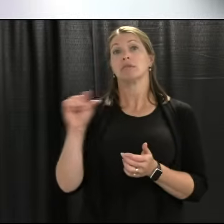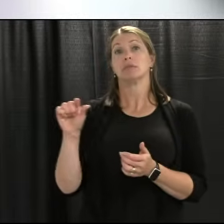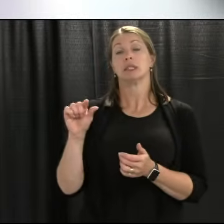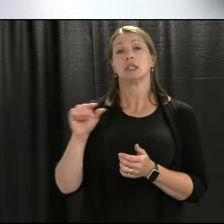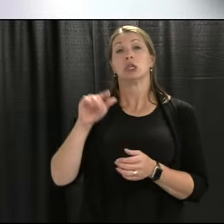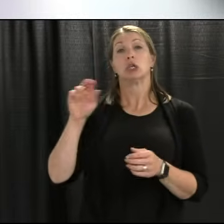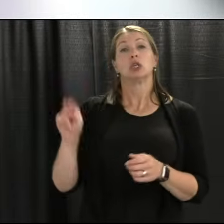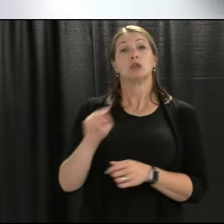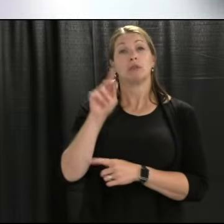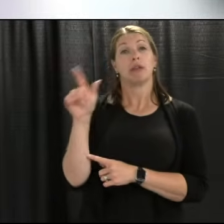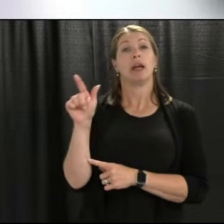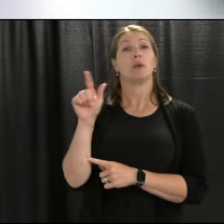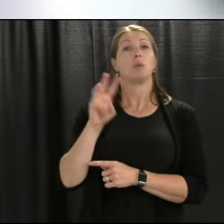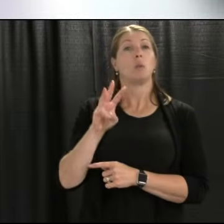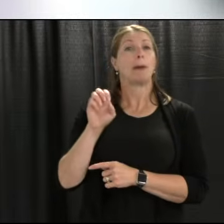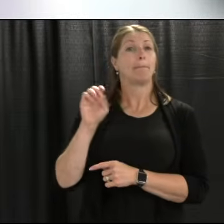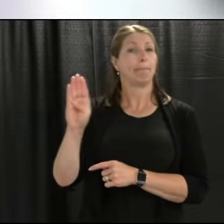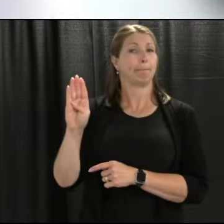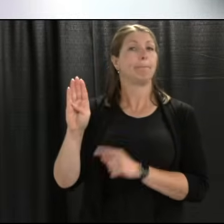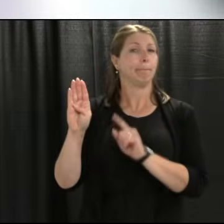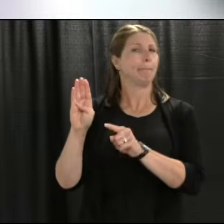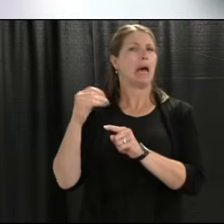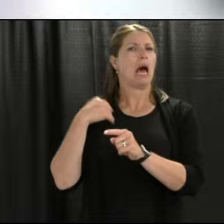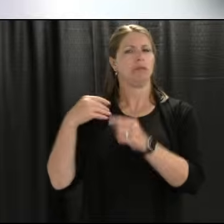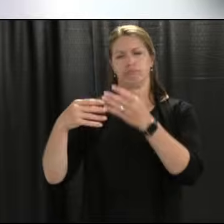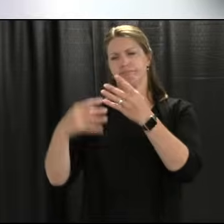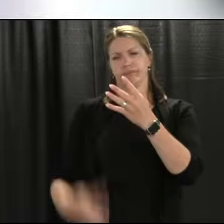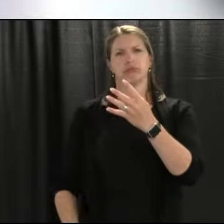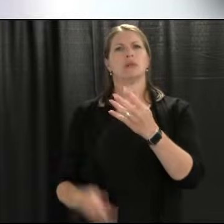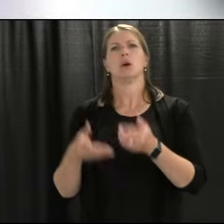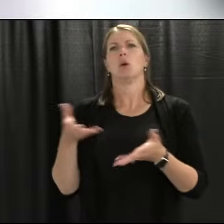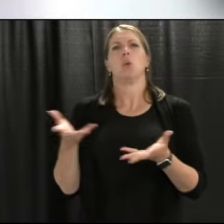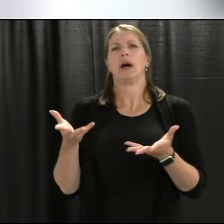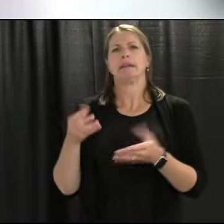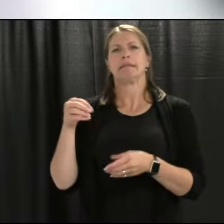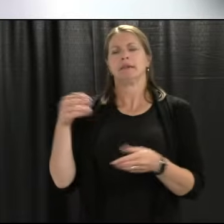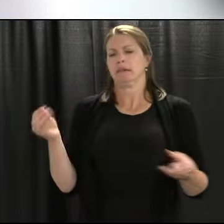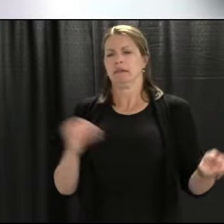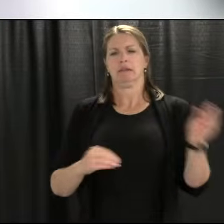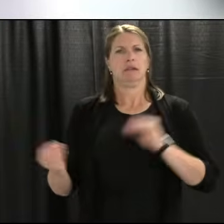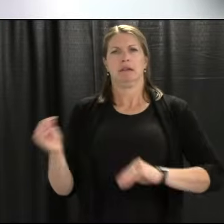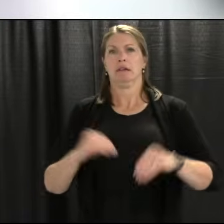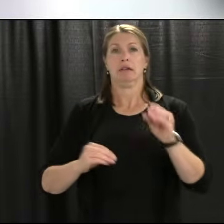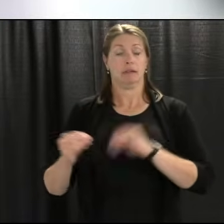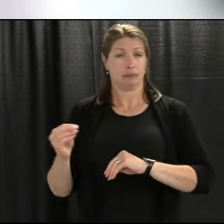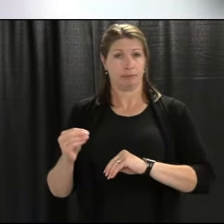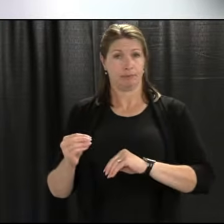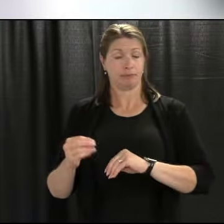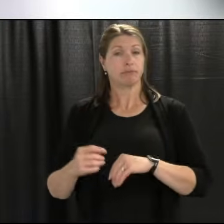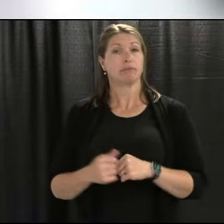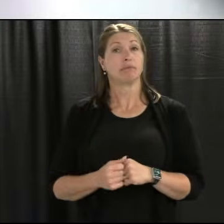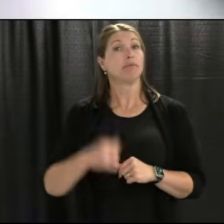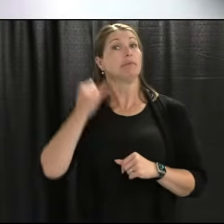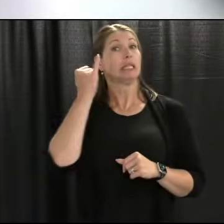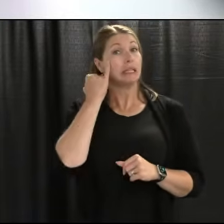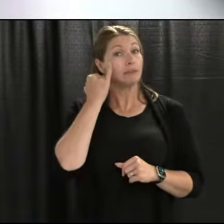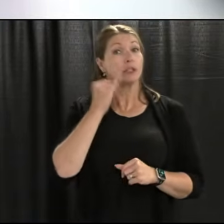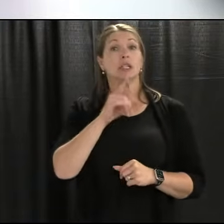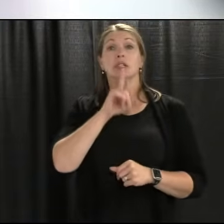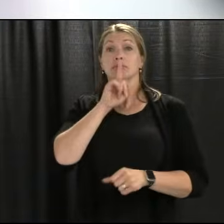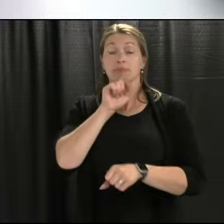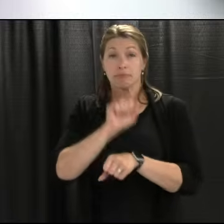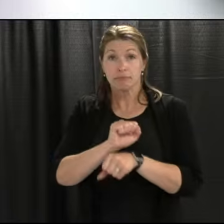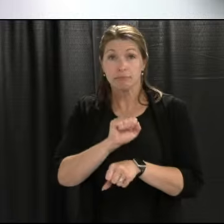and Labrador webpage to do that. Obviously, if you are subject to an evacuation order,